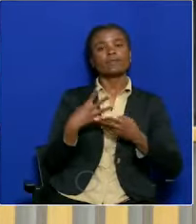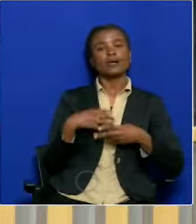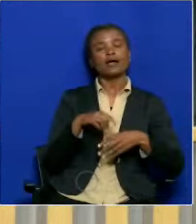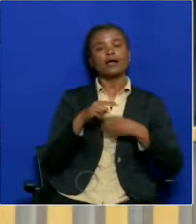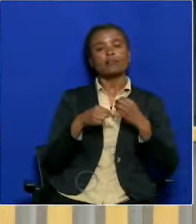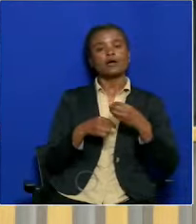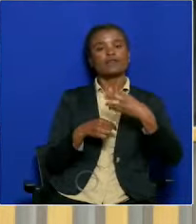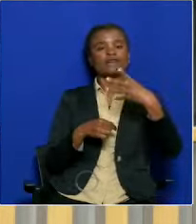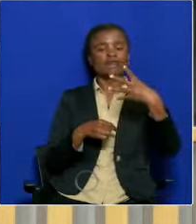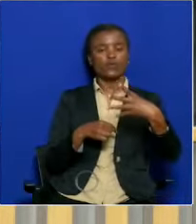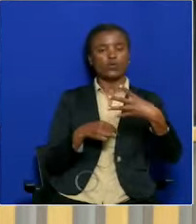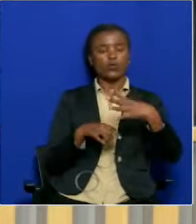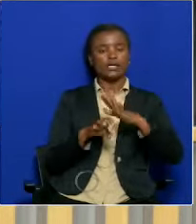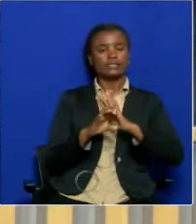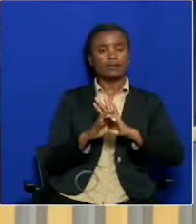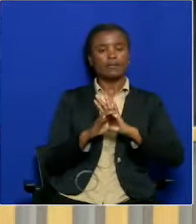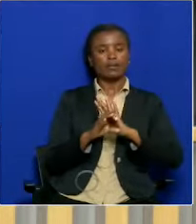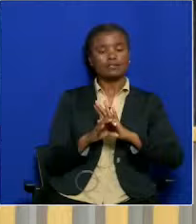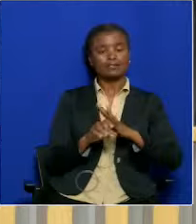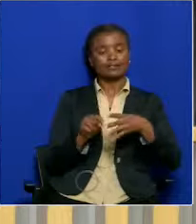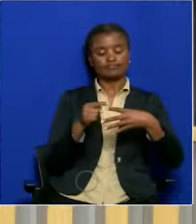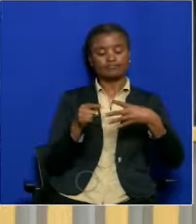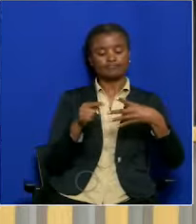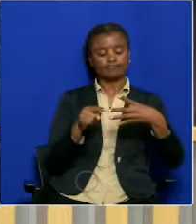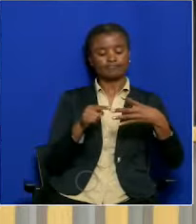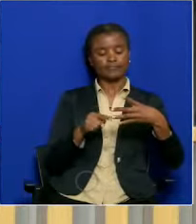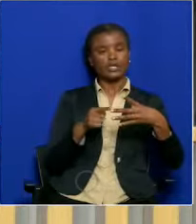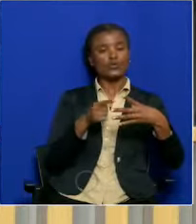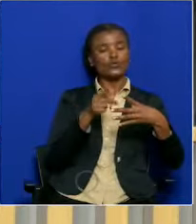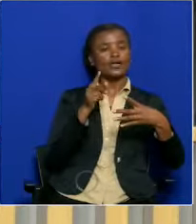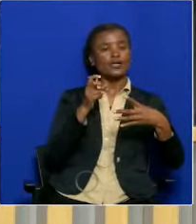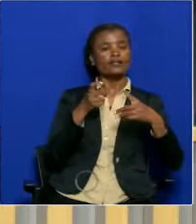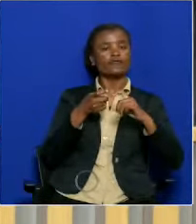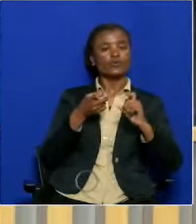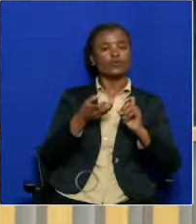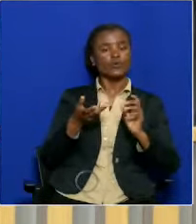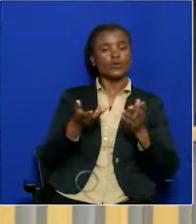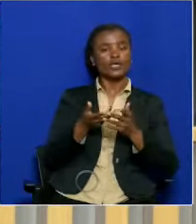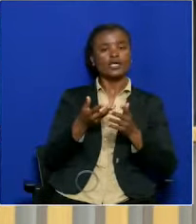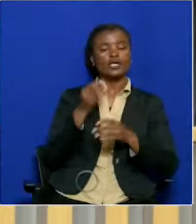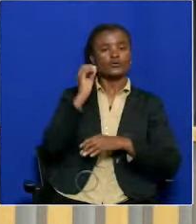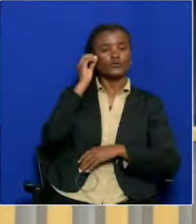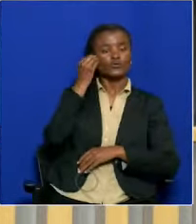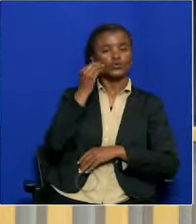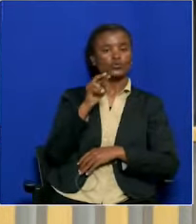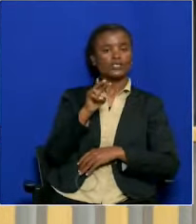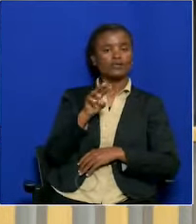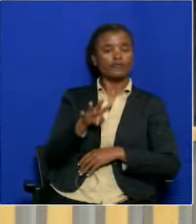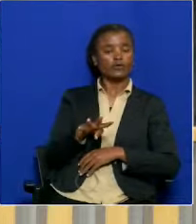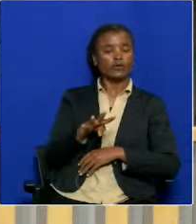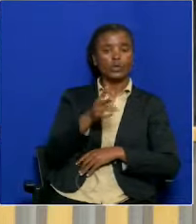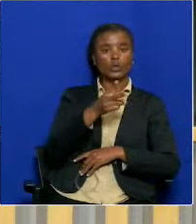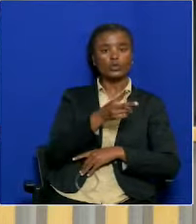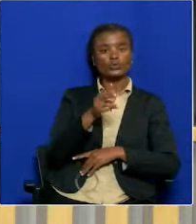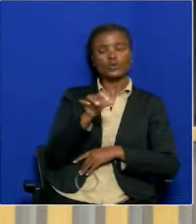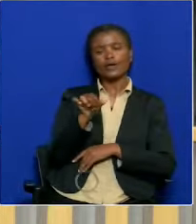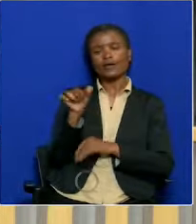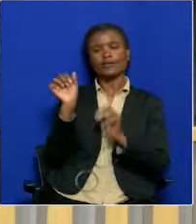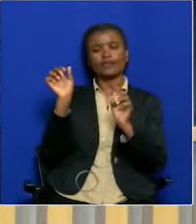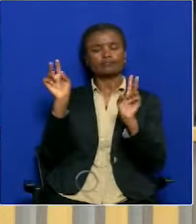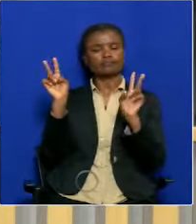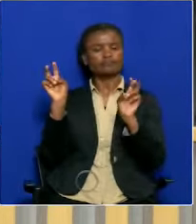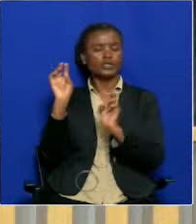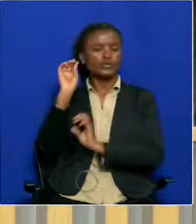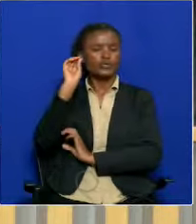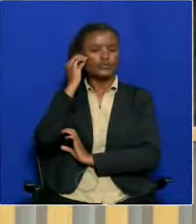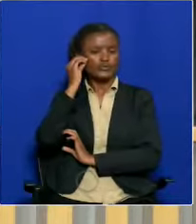News 24. And then there is reference to a whole lot of other news items, not necessarily from